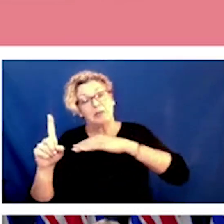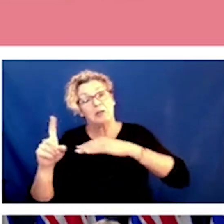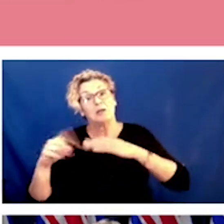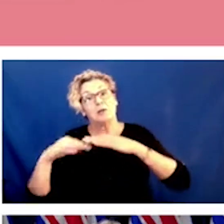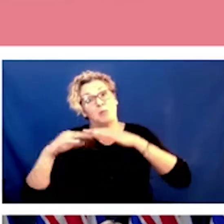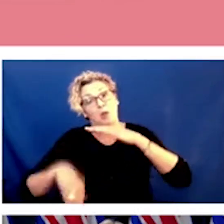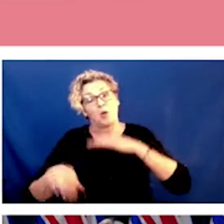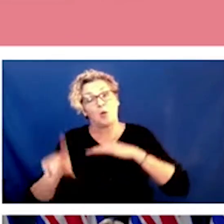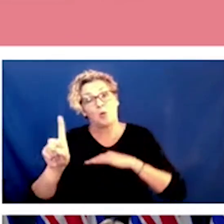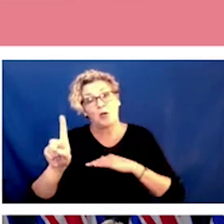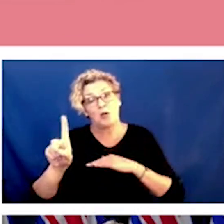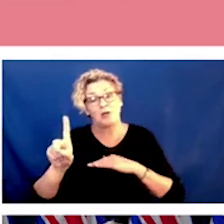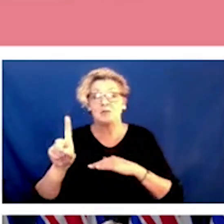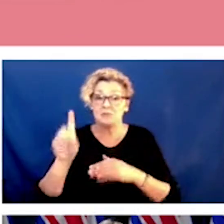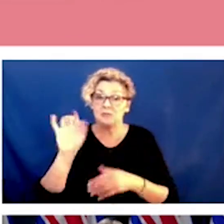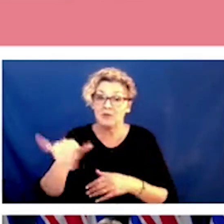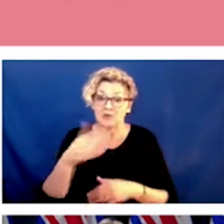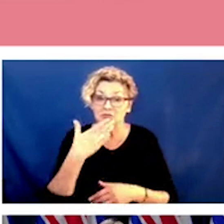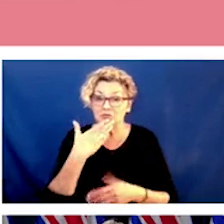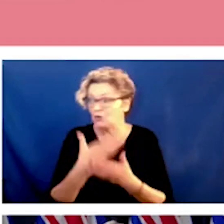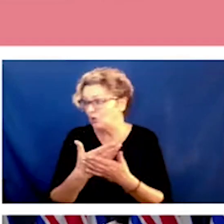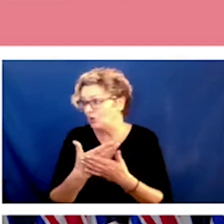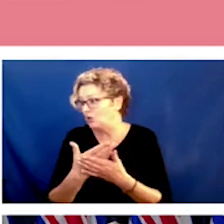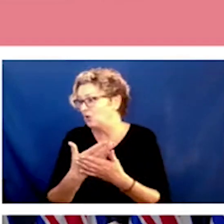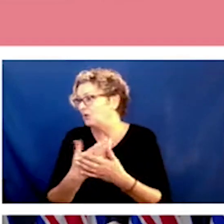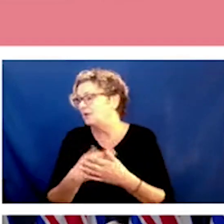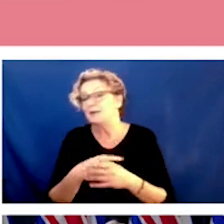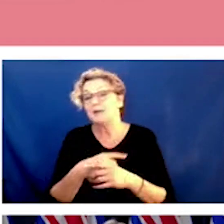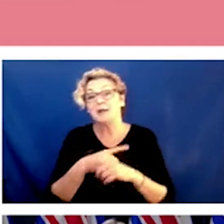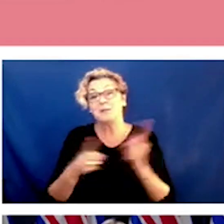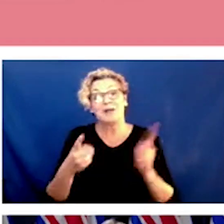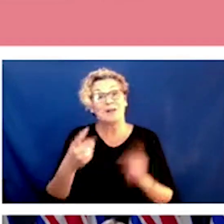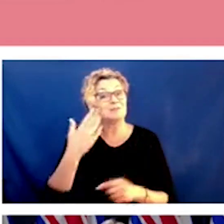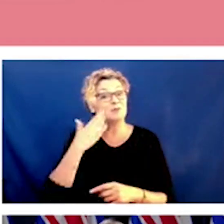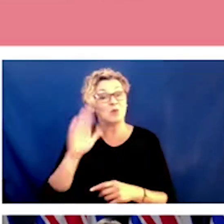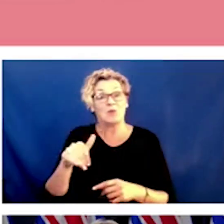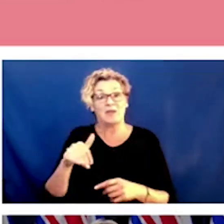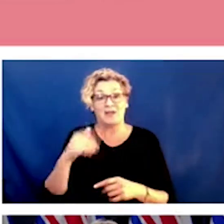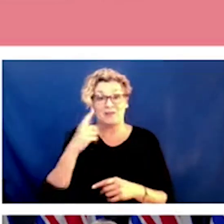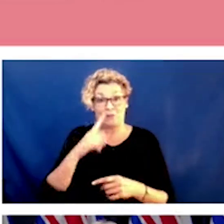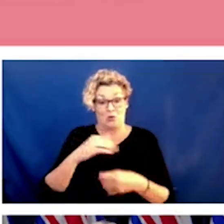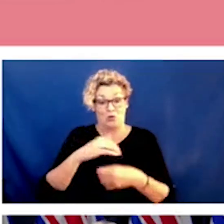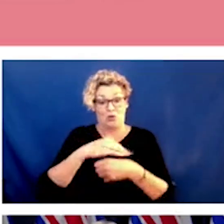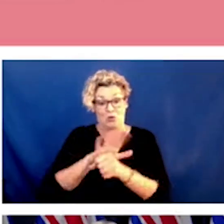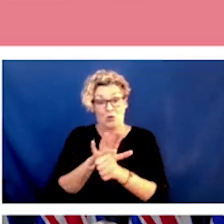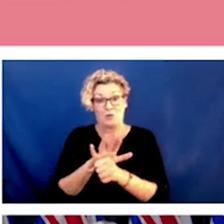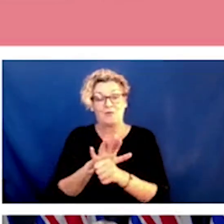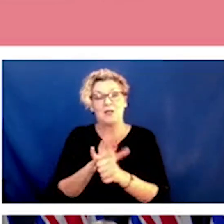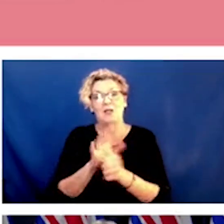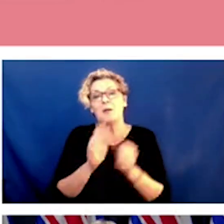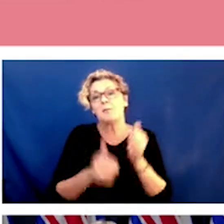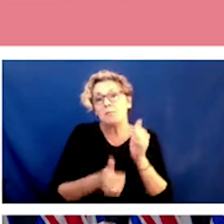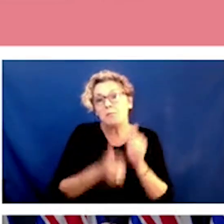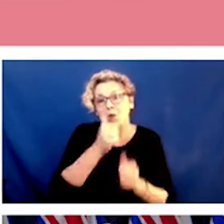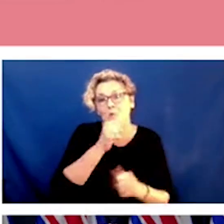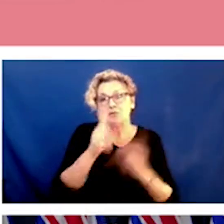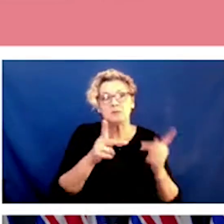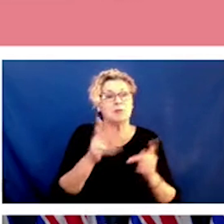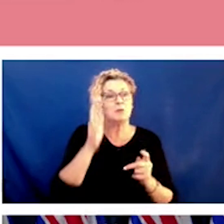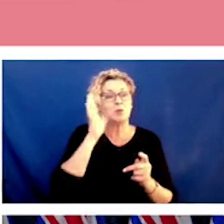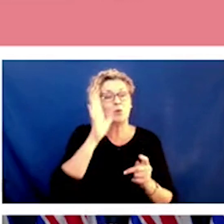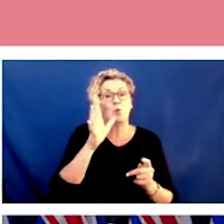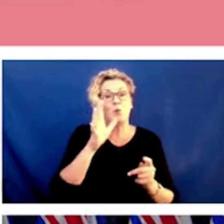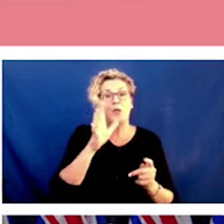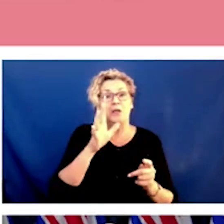connections in our communities. We are opening schools, people are going back to work, but we're having safe connections. And so